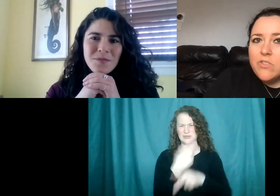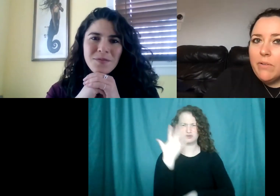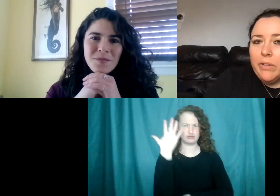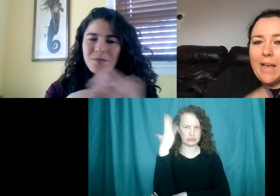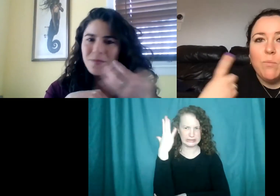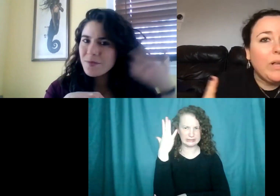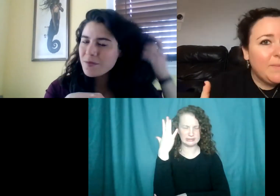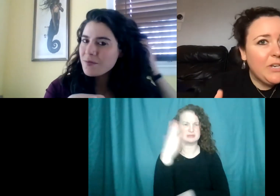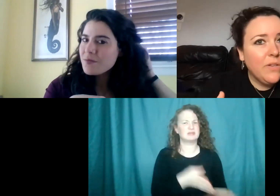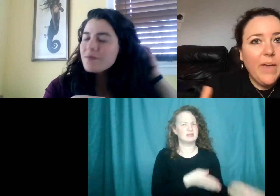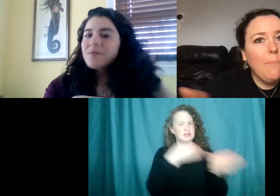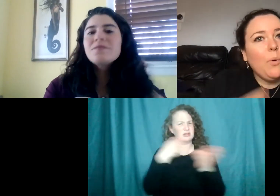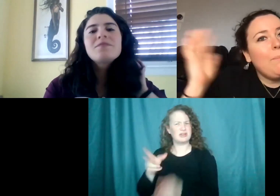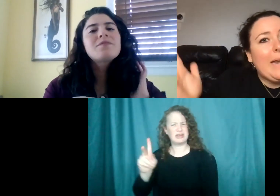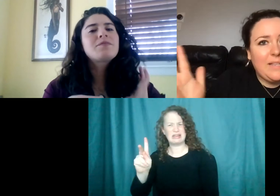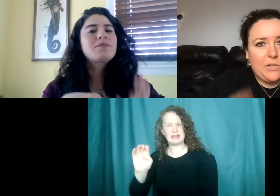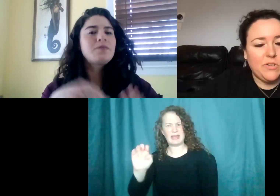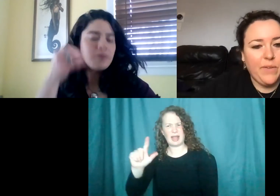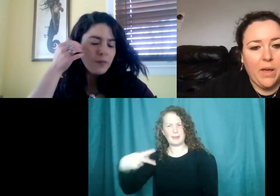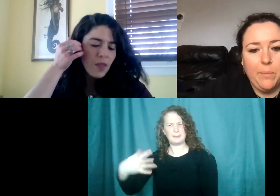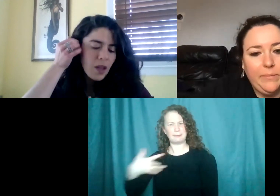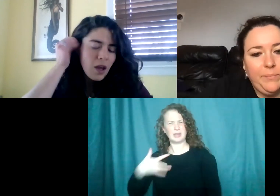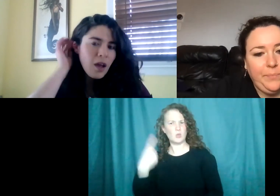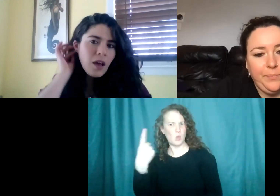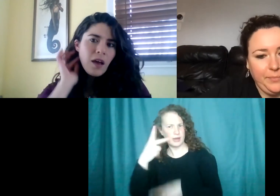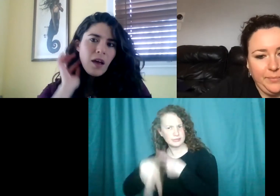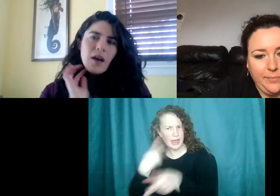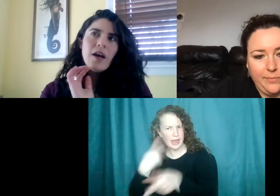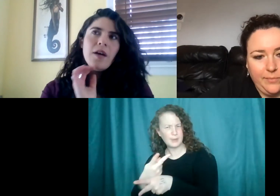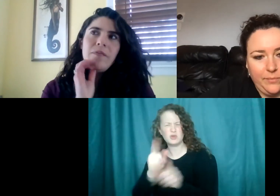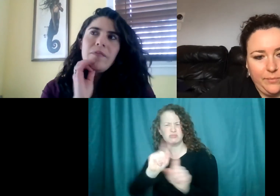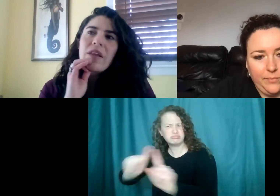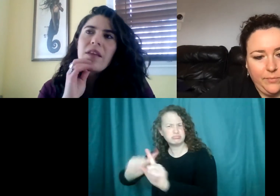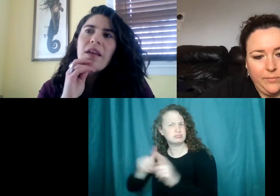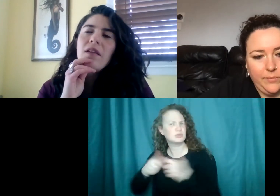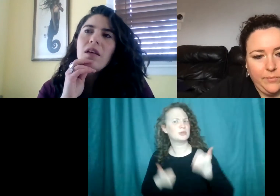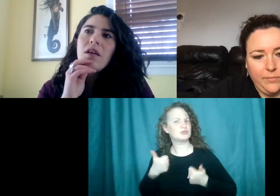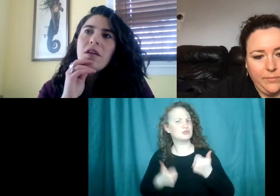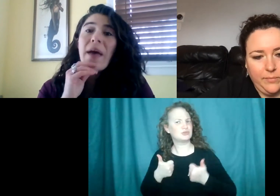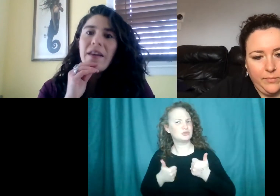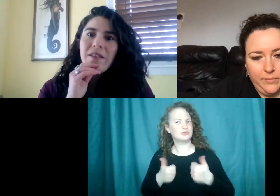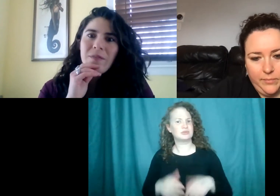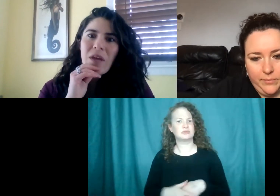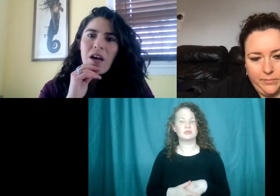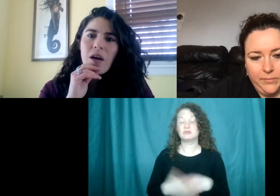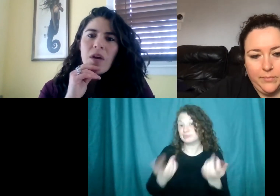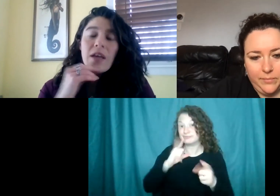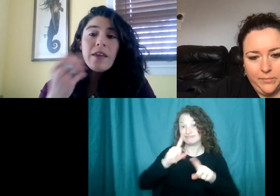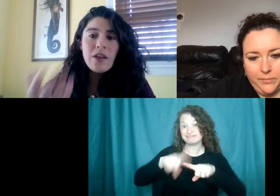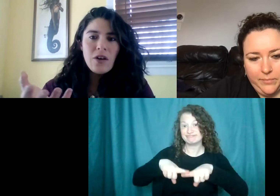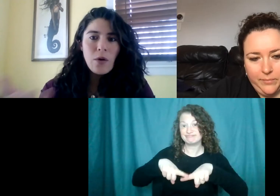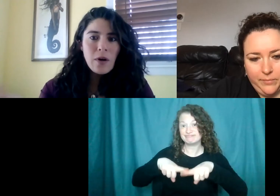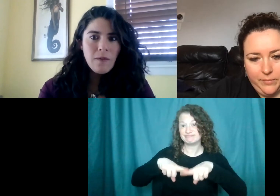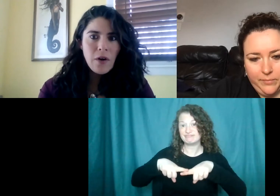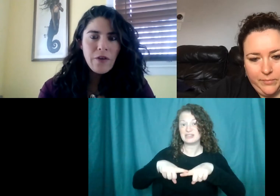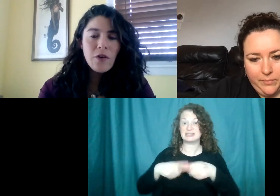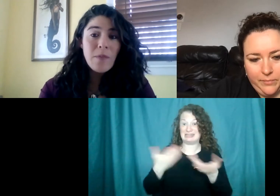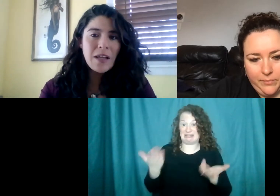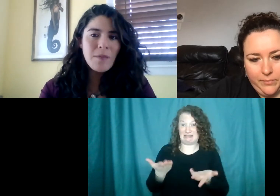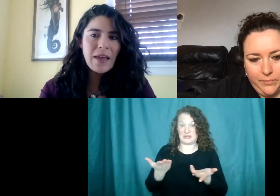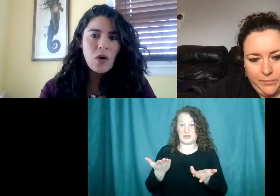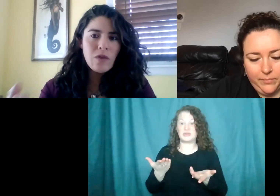kelp forests generally have one species of kelp or many species of kelp? they depends. Here, our kelp